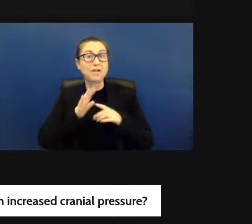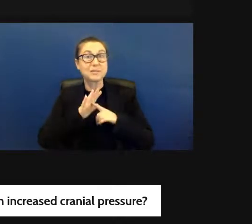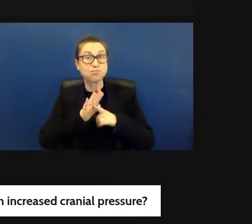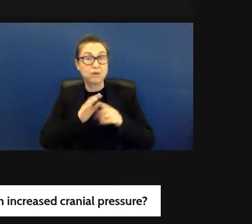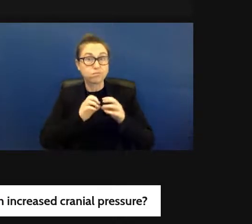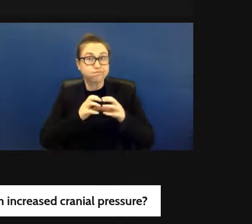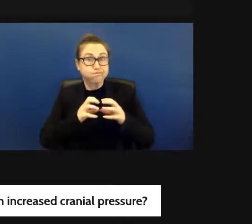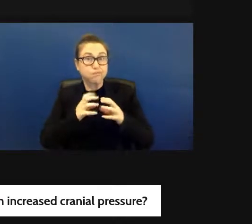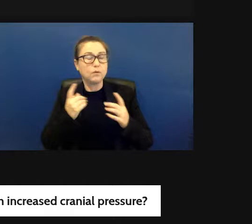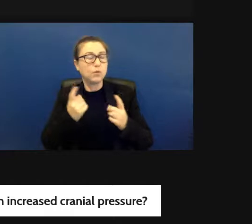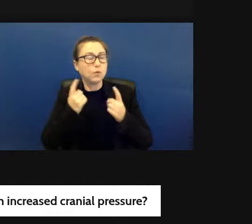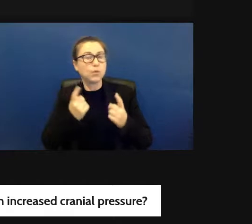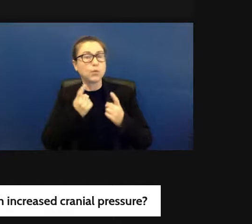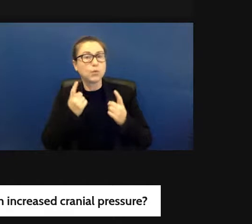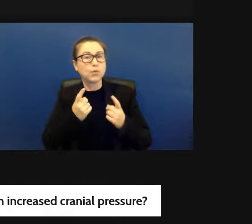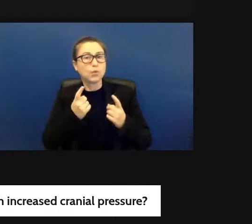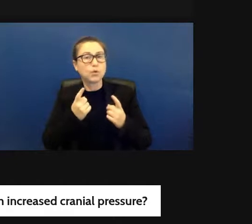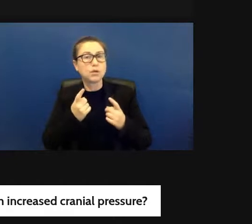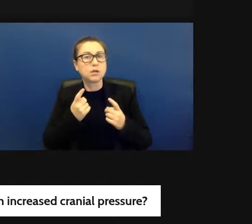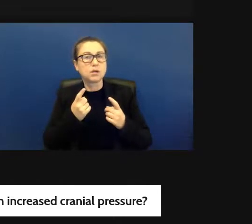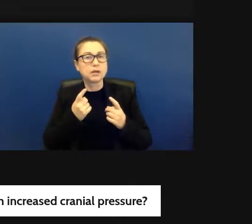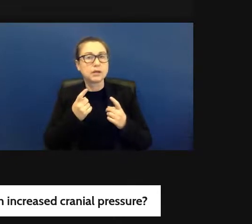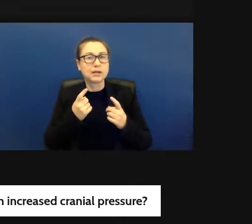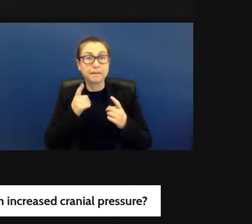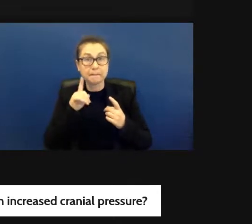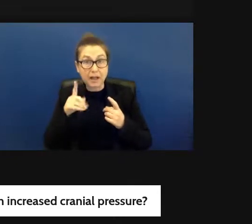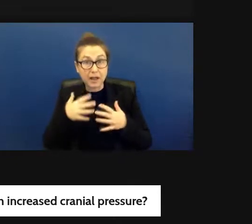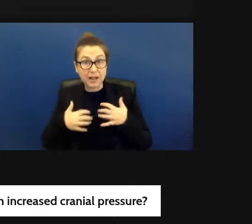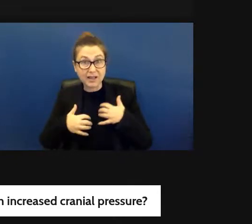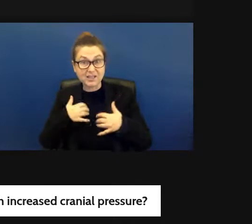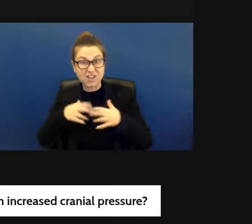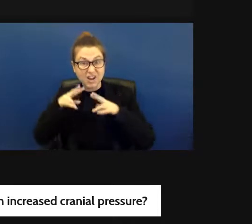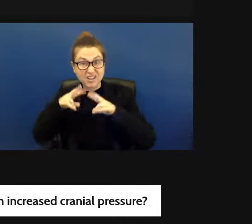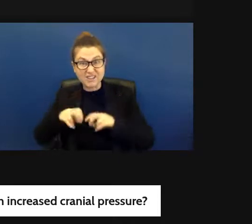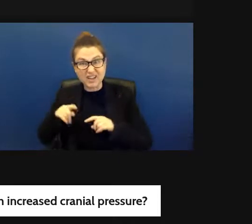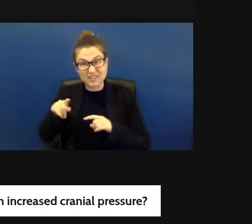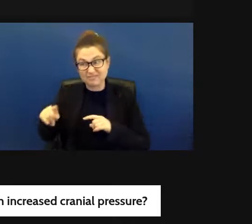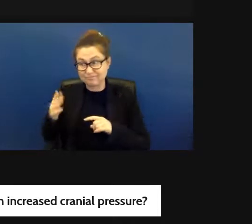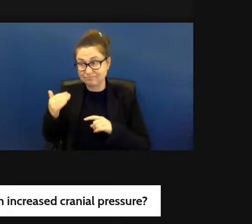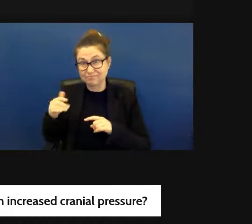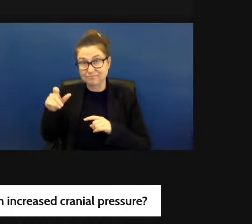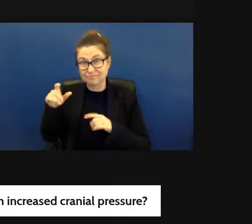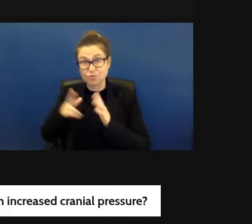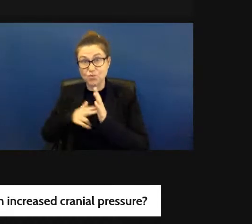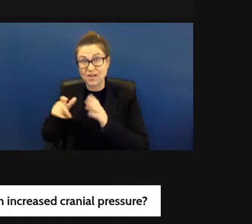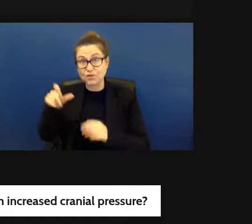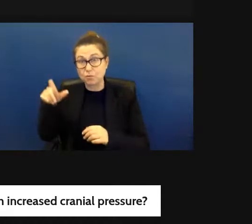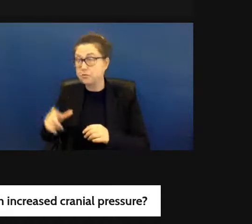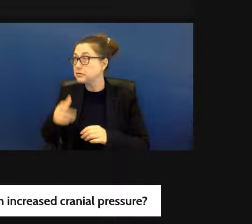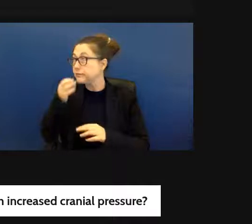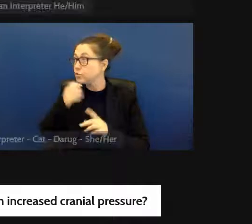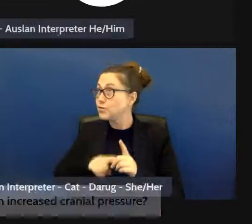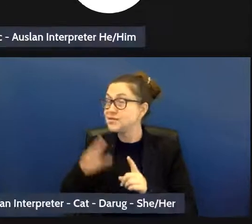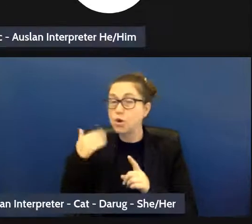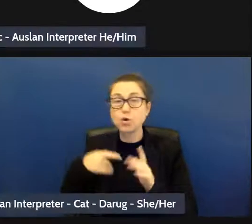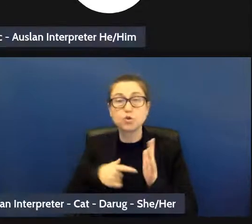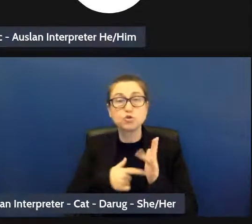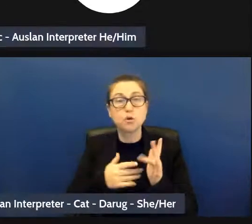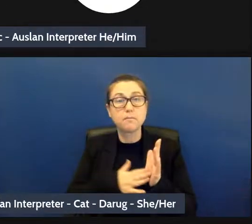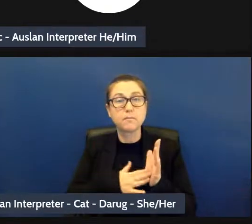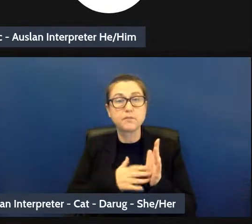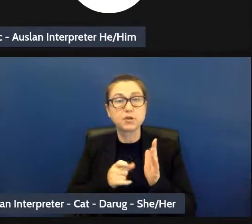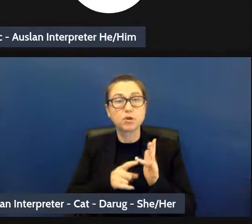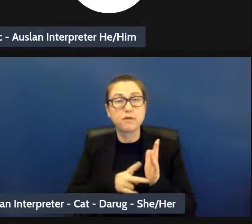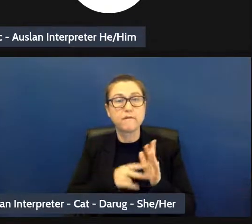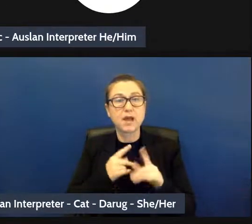for. But there was a really, really exciting study done by a researcher in Newcastle a couple of years ago called Tom Kovacs, and